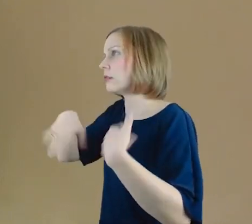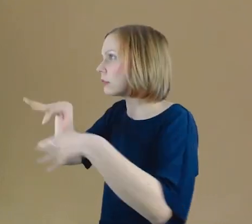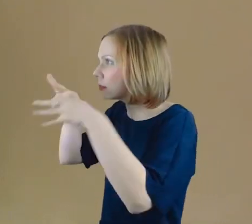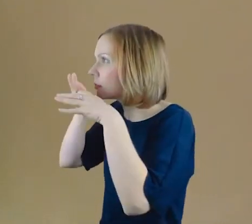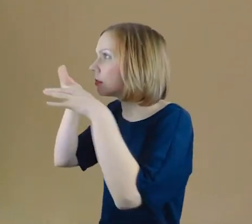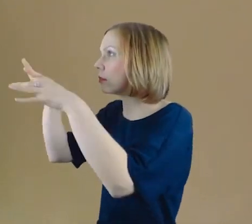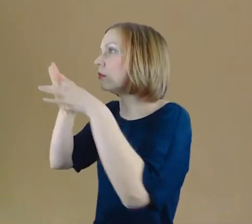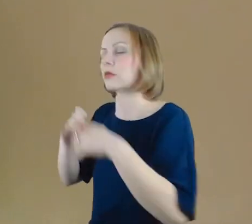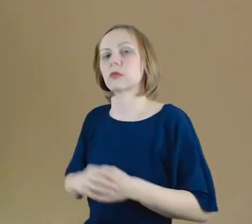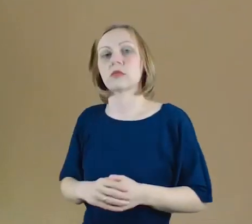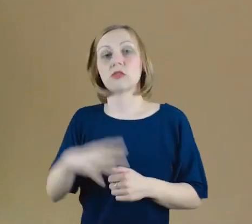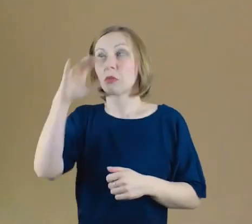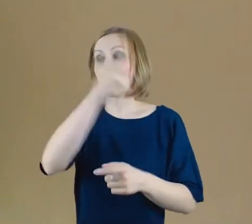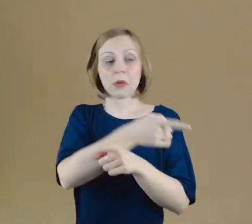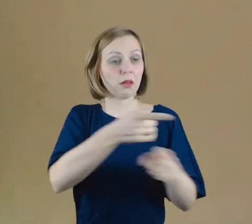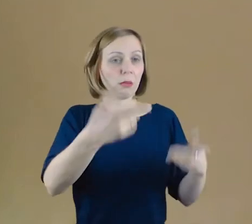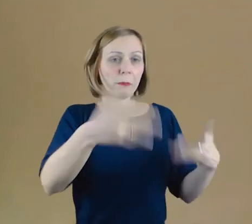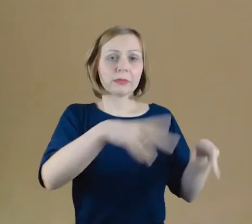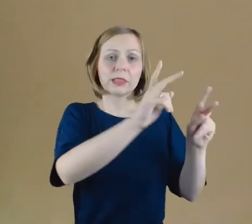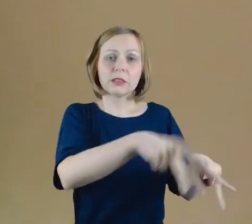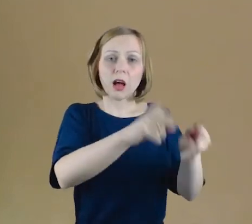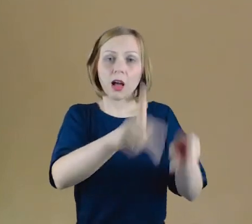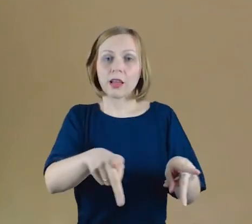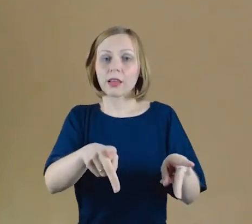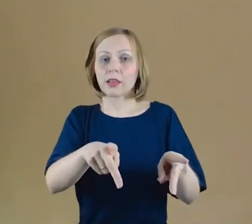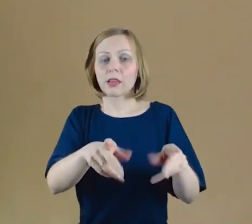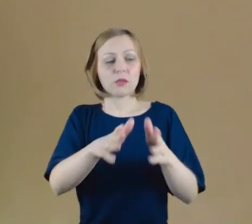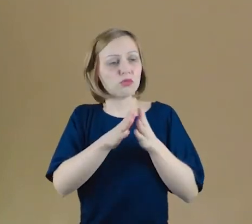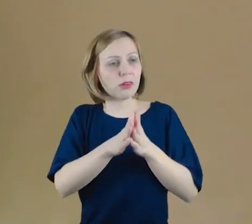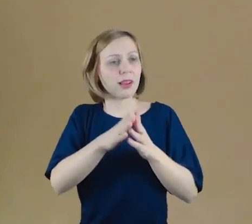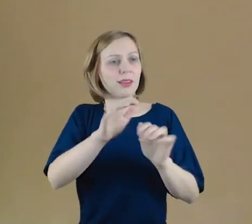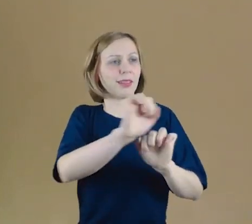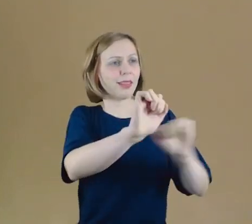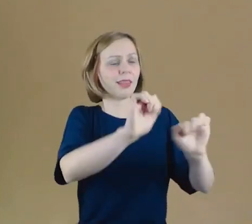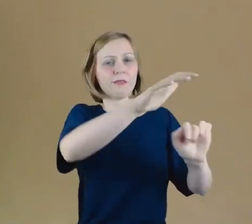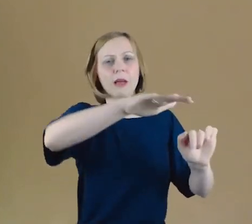God those who have died, and we pray for those who have been bereaved.